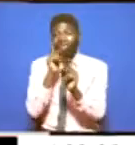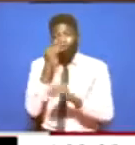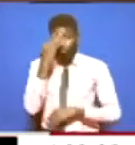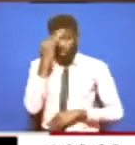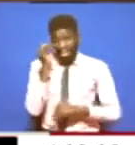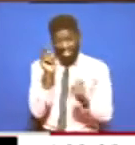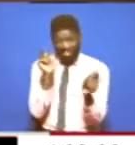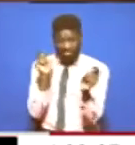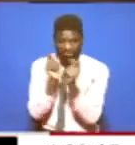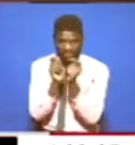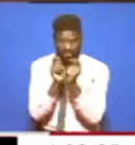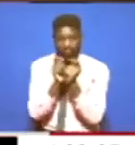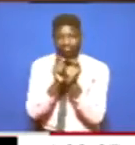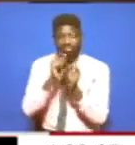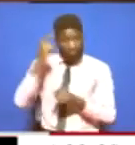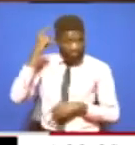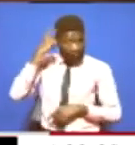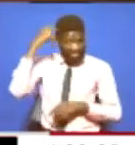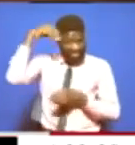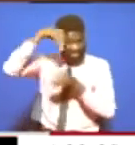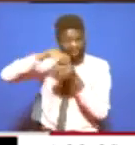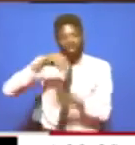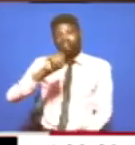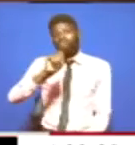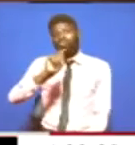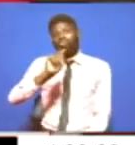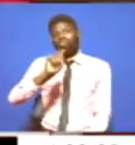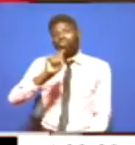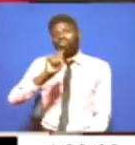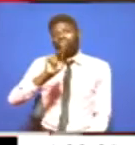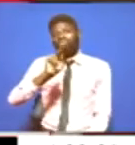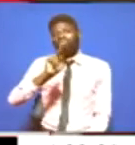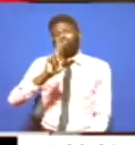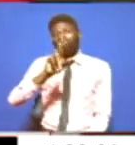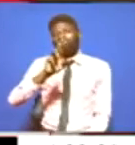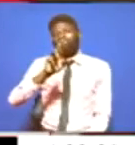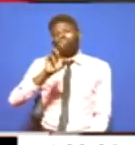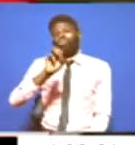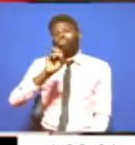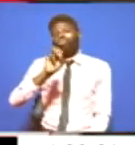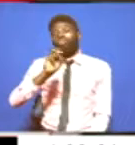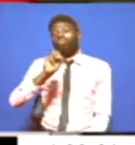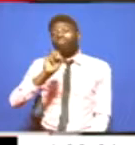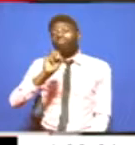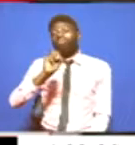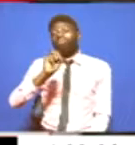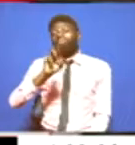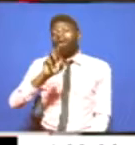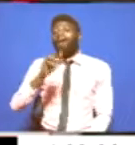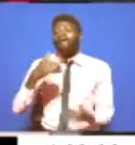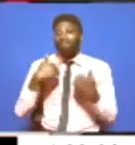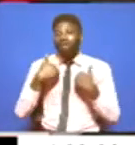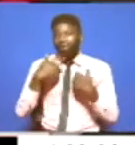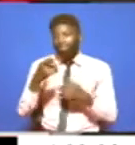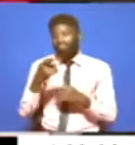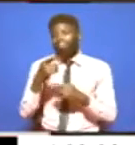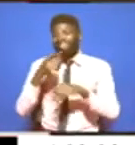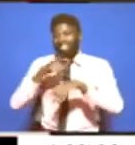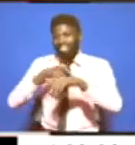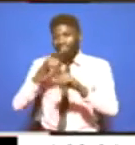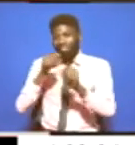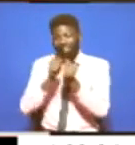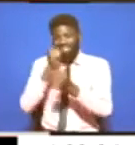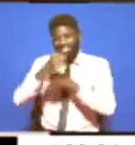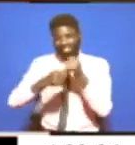Owing to the brain tumor he has suffered since he was 10 days old. His mother, Joan Wambui, has had to endure countless